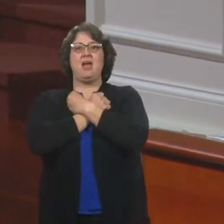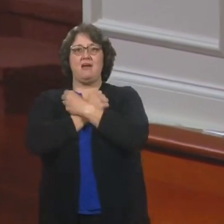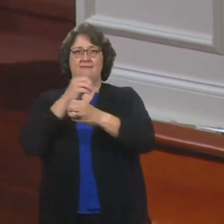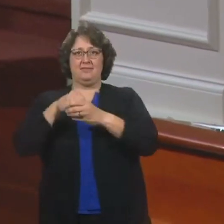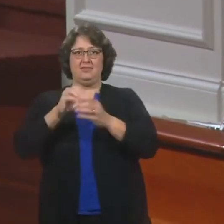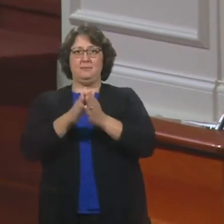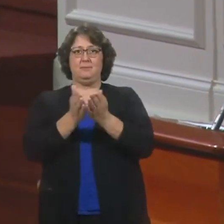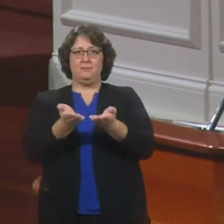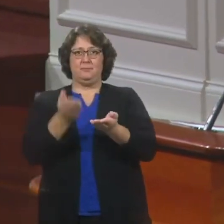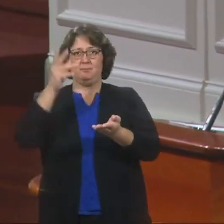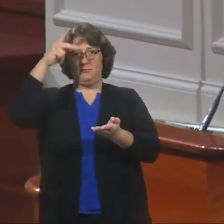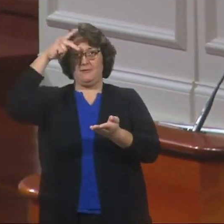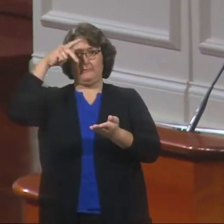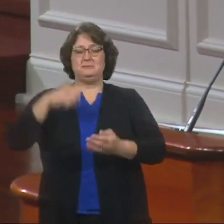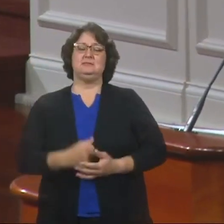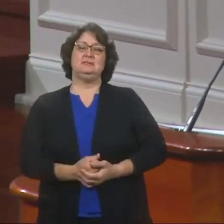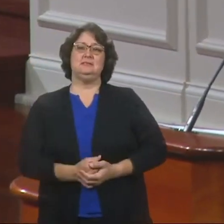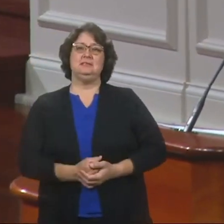Proverbs.